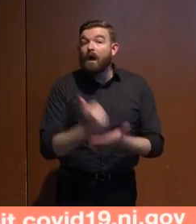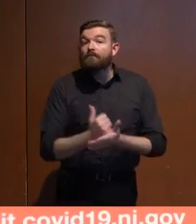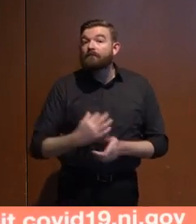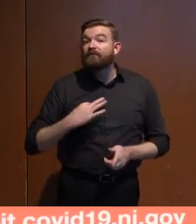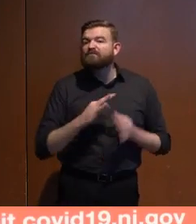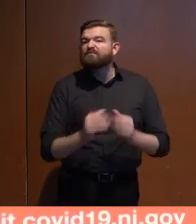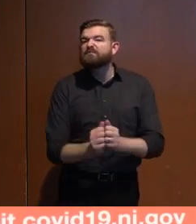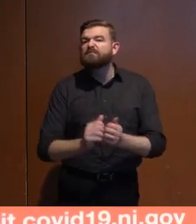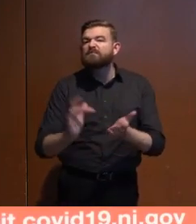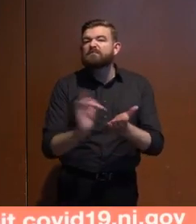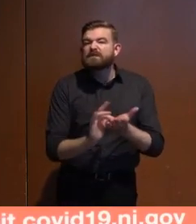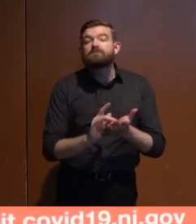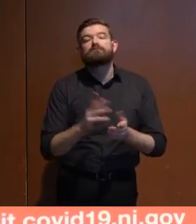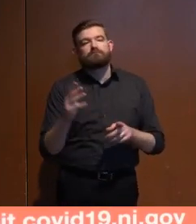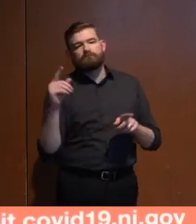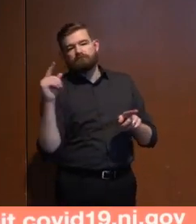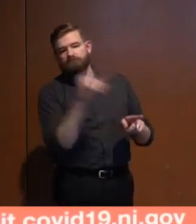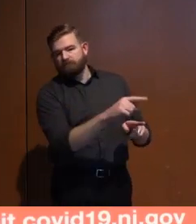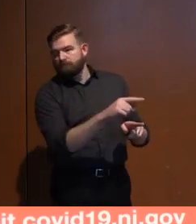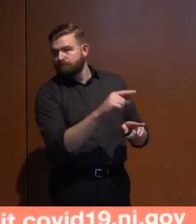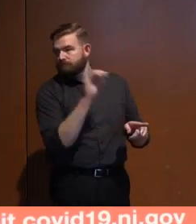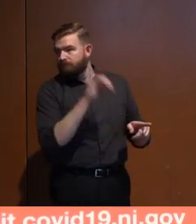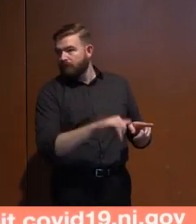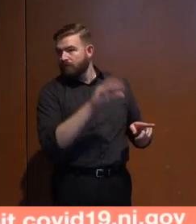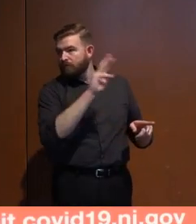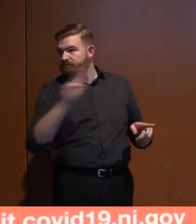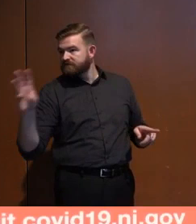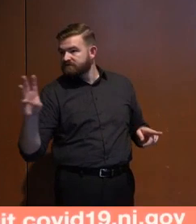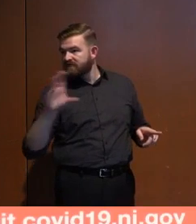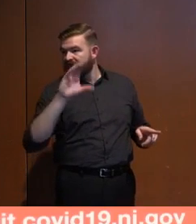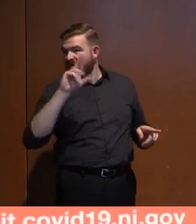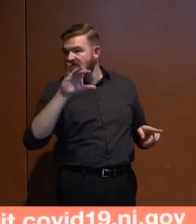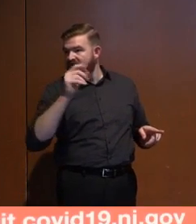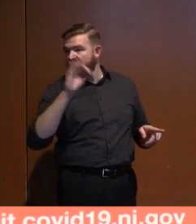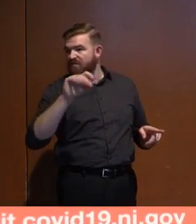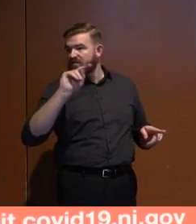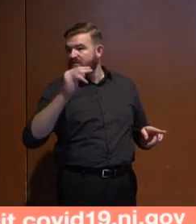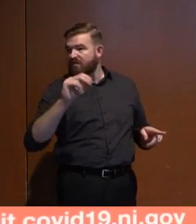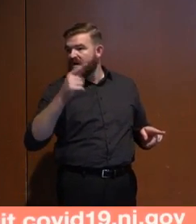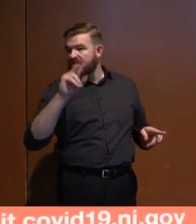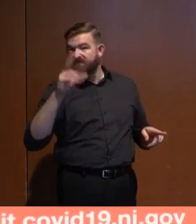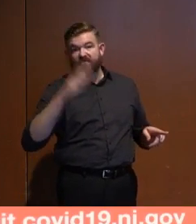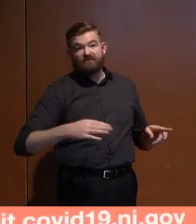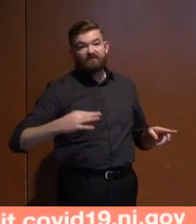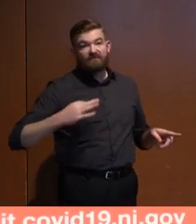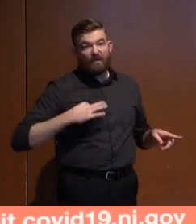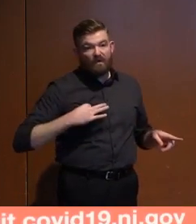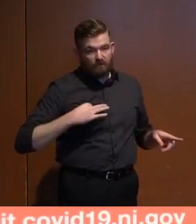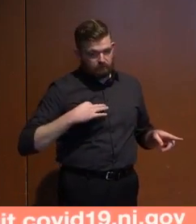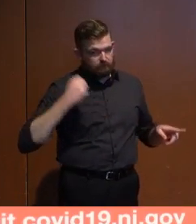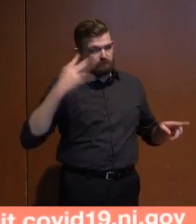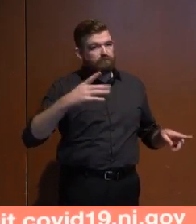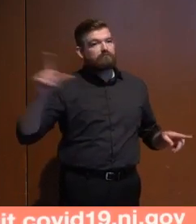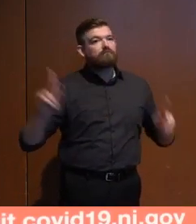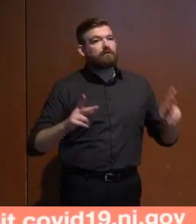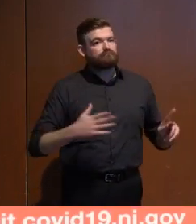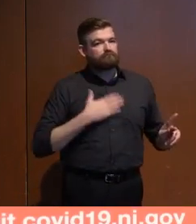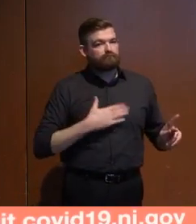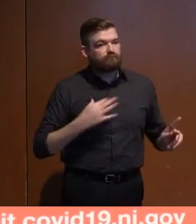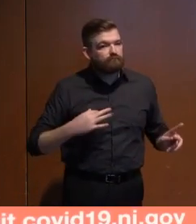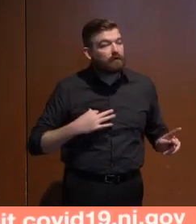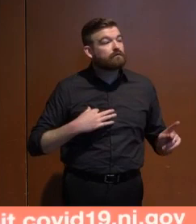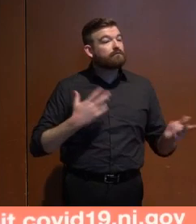covid19.nj.gov/volunteers. We have already had in the last 24 hours 2,000 people who have volunteered. If you're a doctor, you're a nurse, you're a